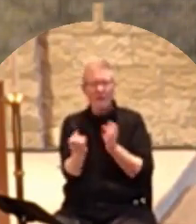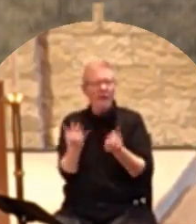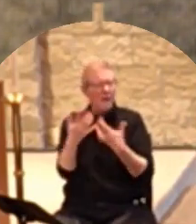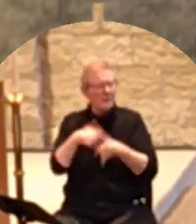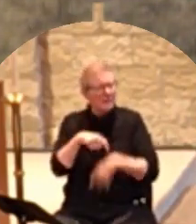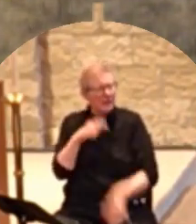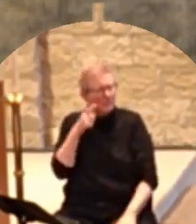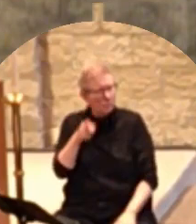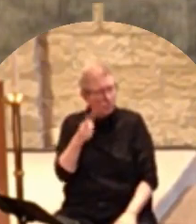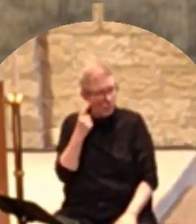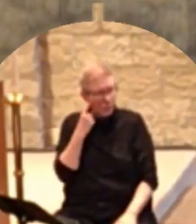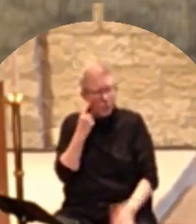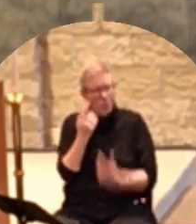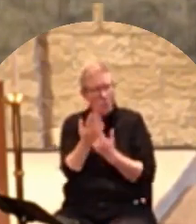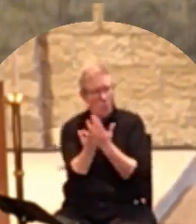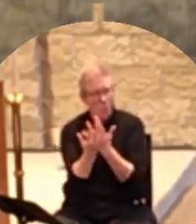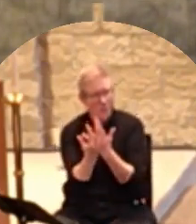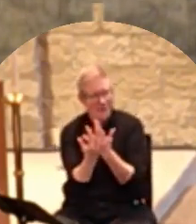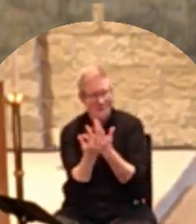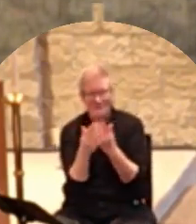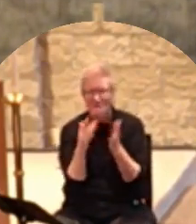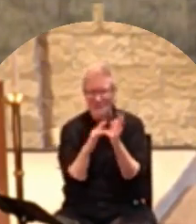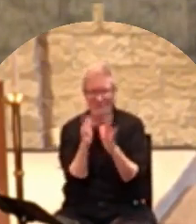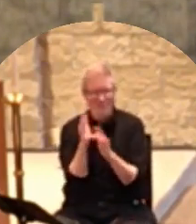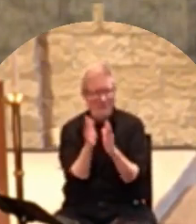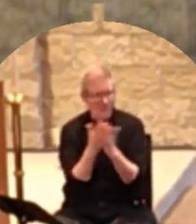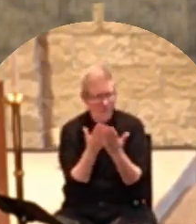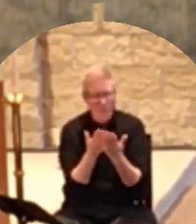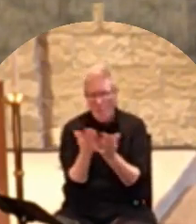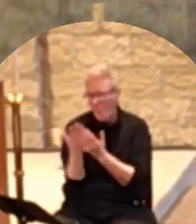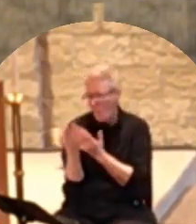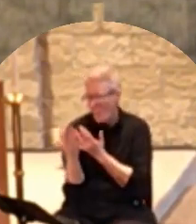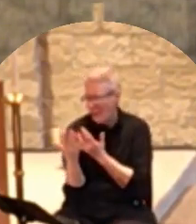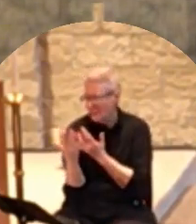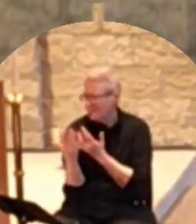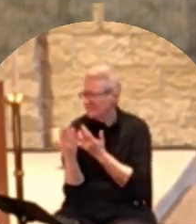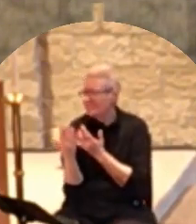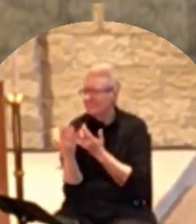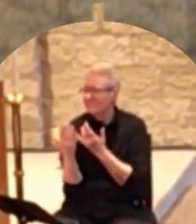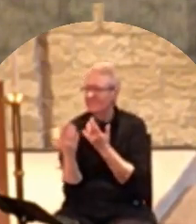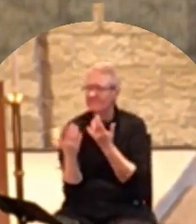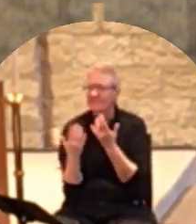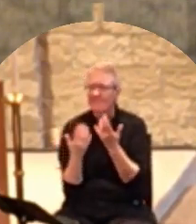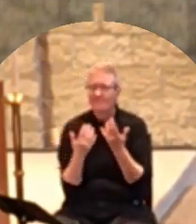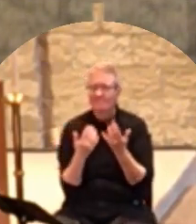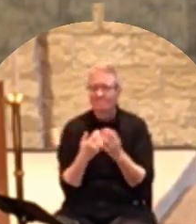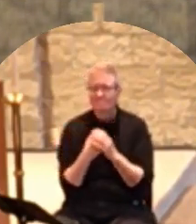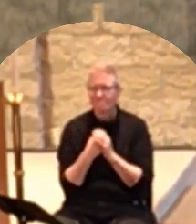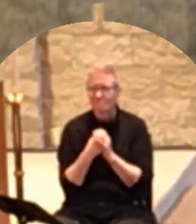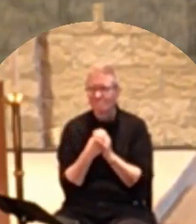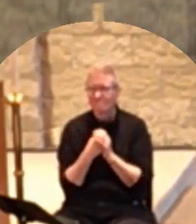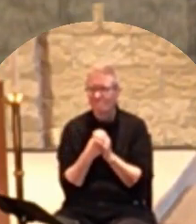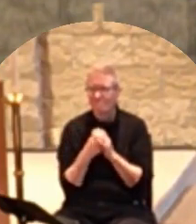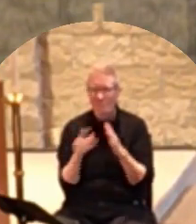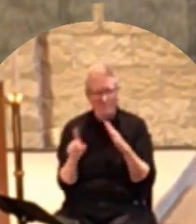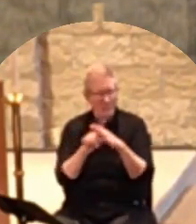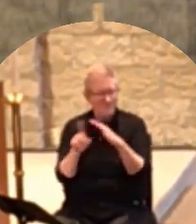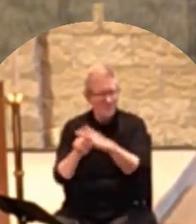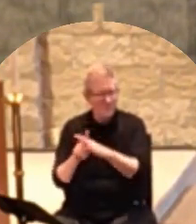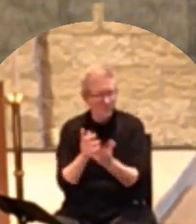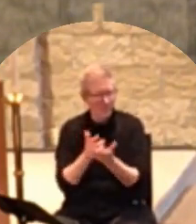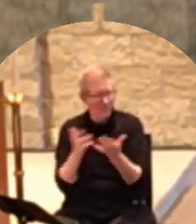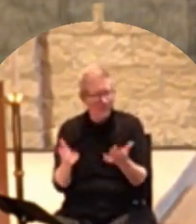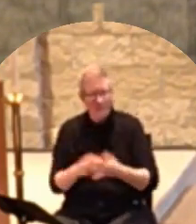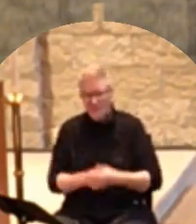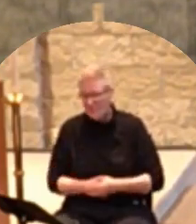Scripture? Wait on the Lord. Wait. And what happens is when we